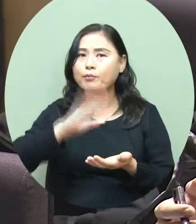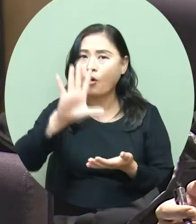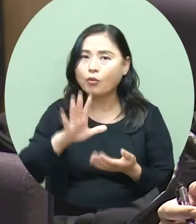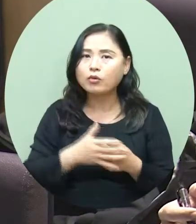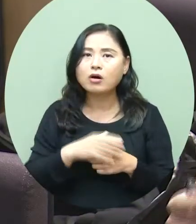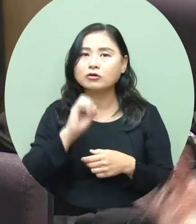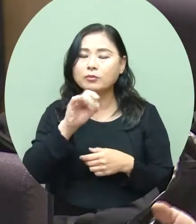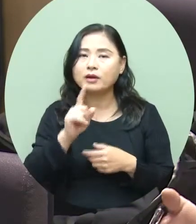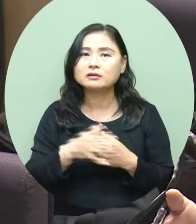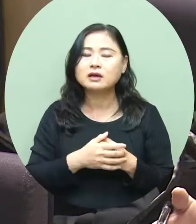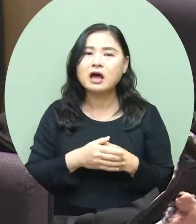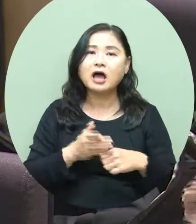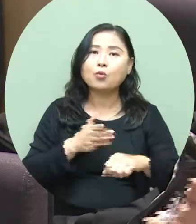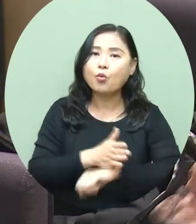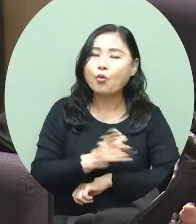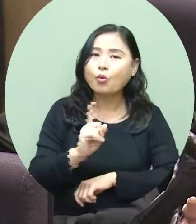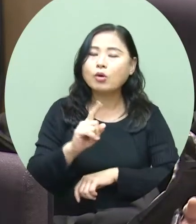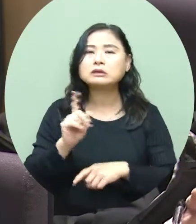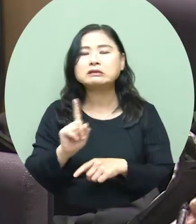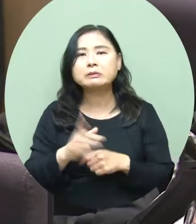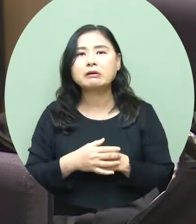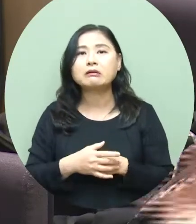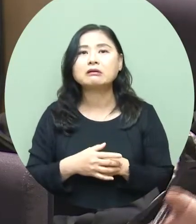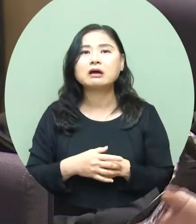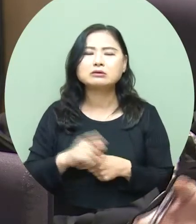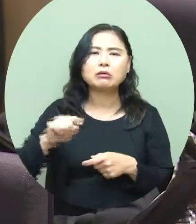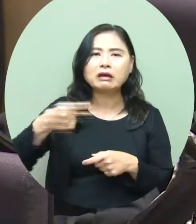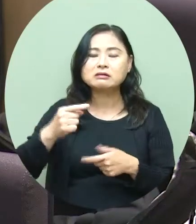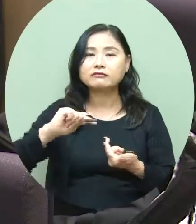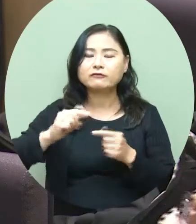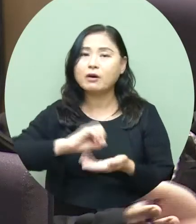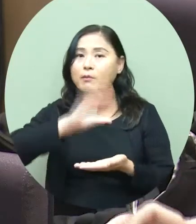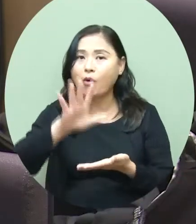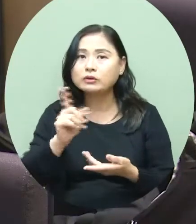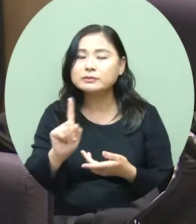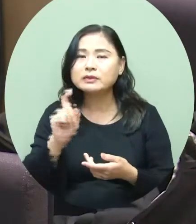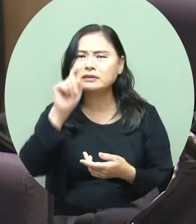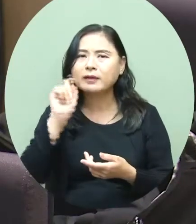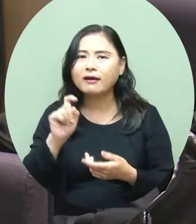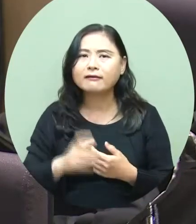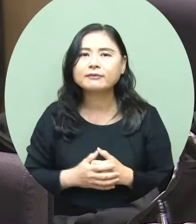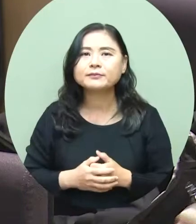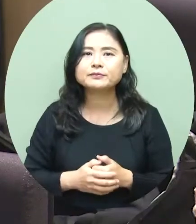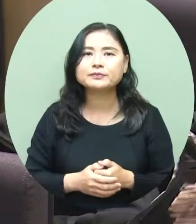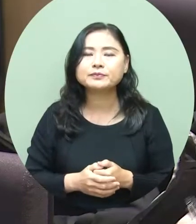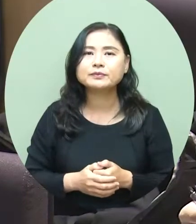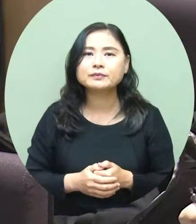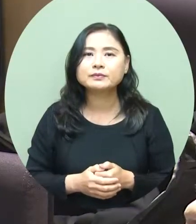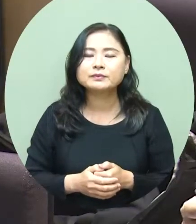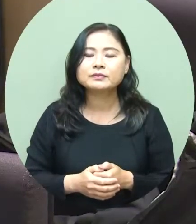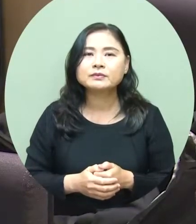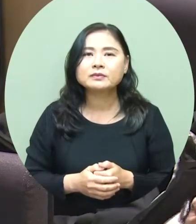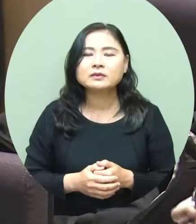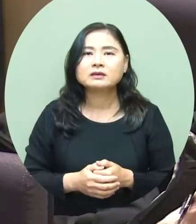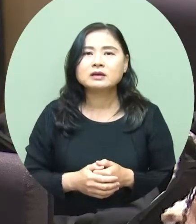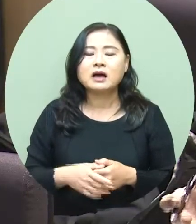that tested positive with RAT, but then they are reported via other channels. Why? Because they have done